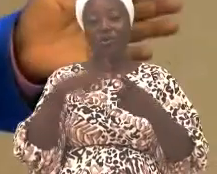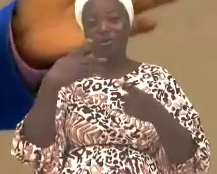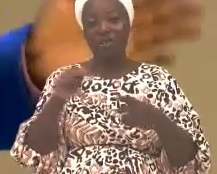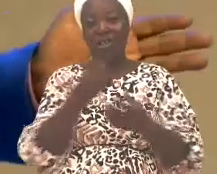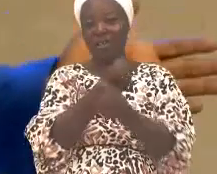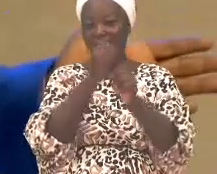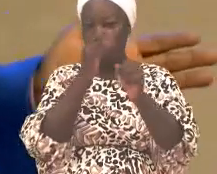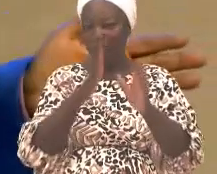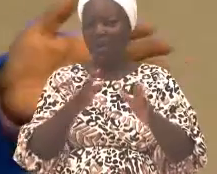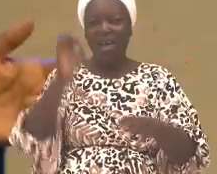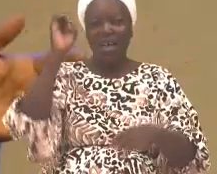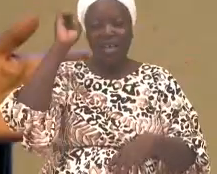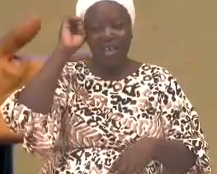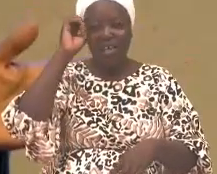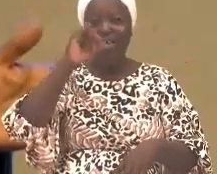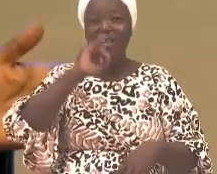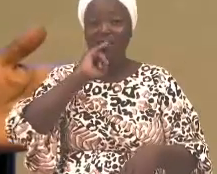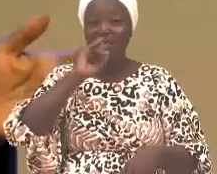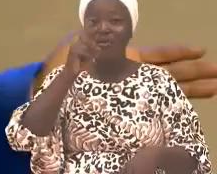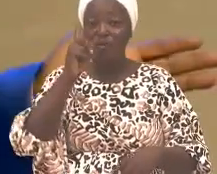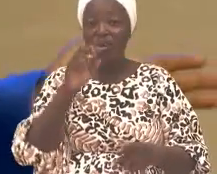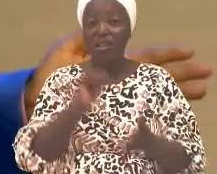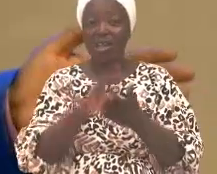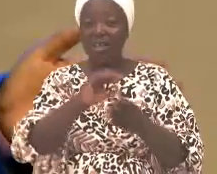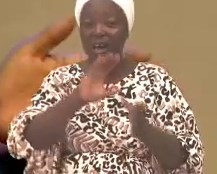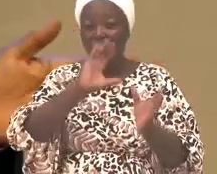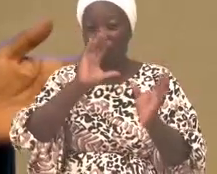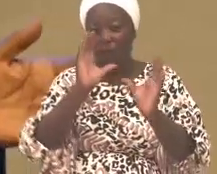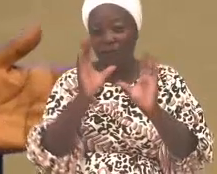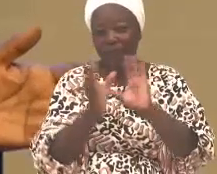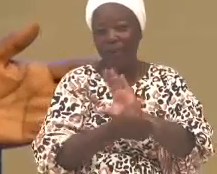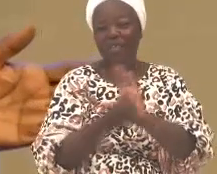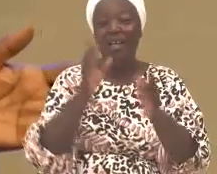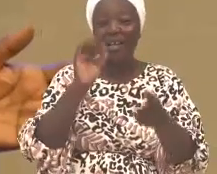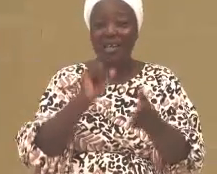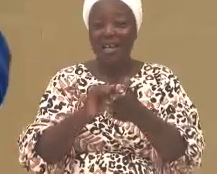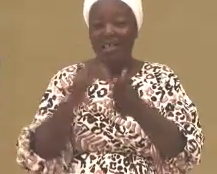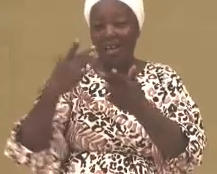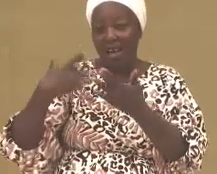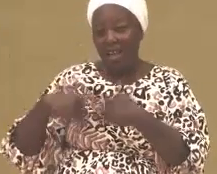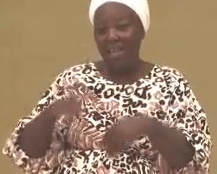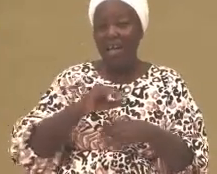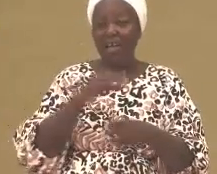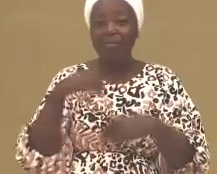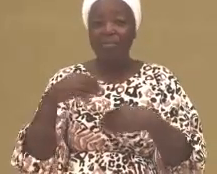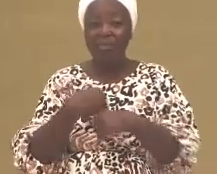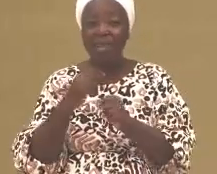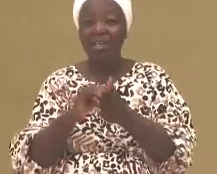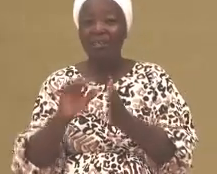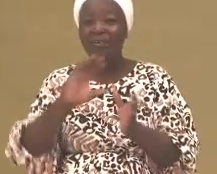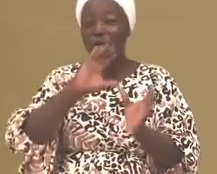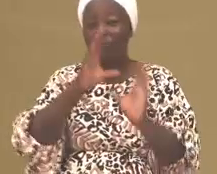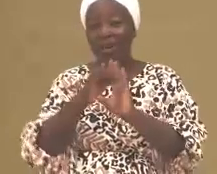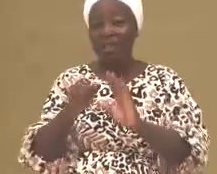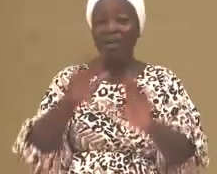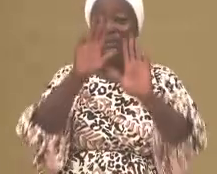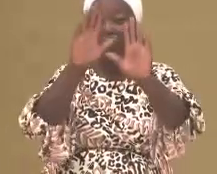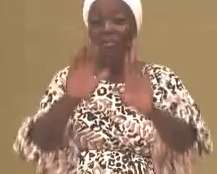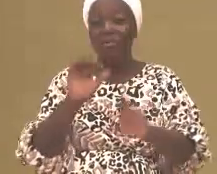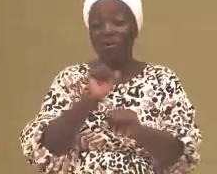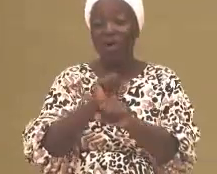a converting miracle, a creative miracle. A miracle that